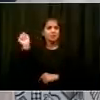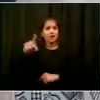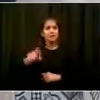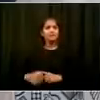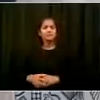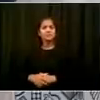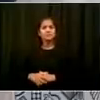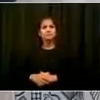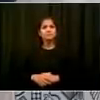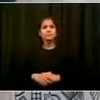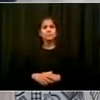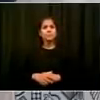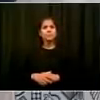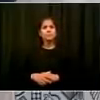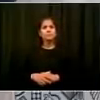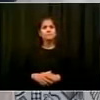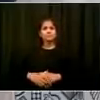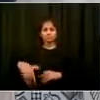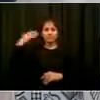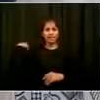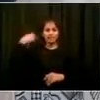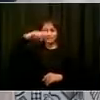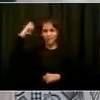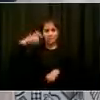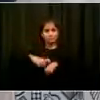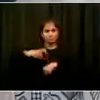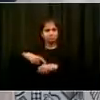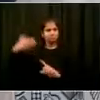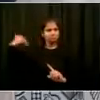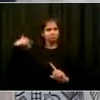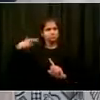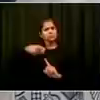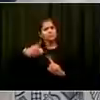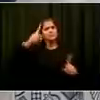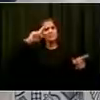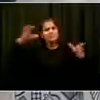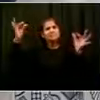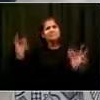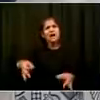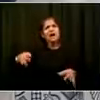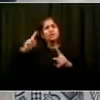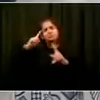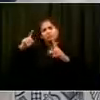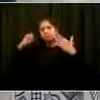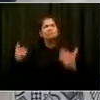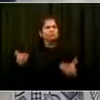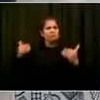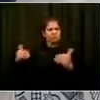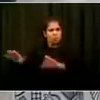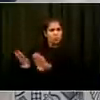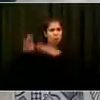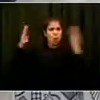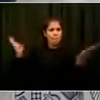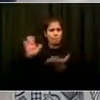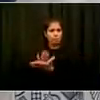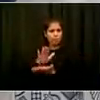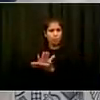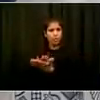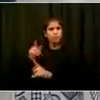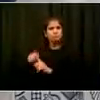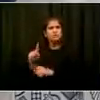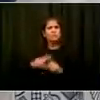possibility of a second wave and a possibility that you would in fact reach that 3%, why was there no plan